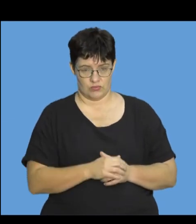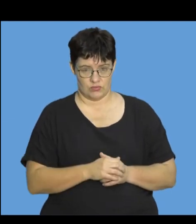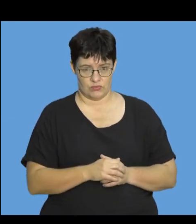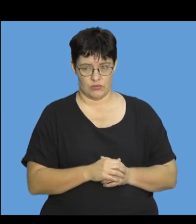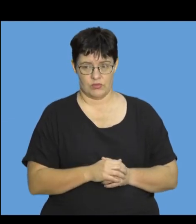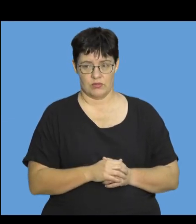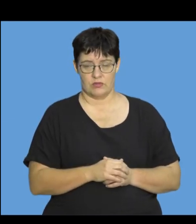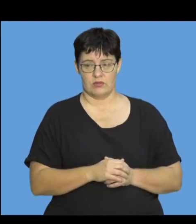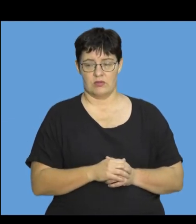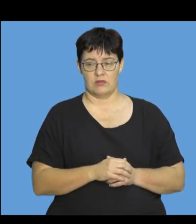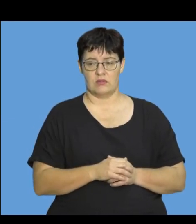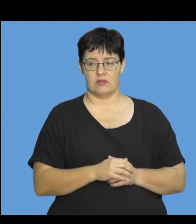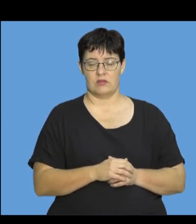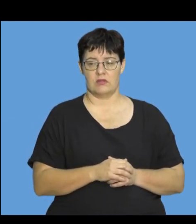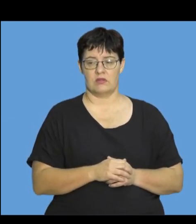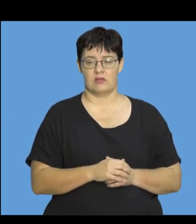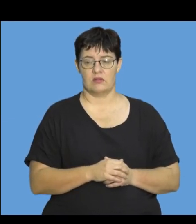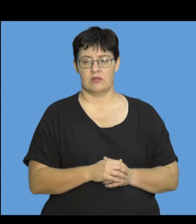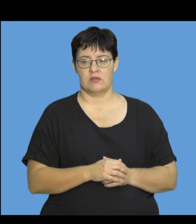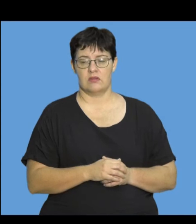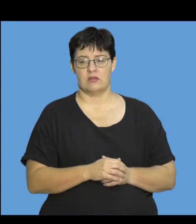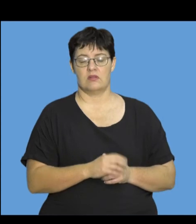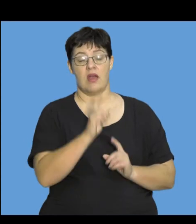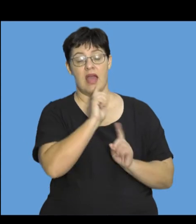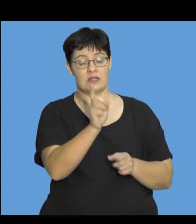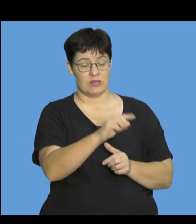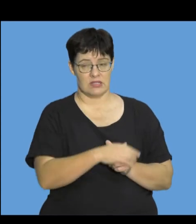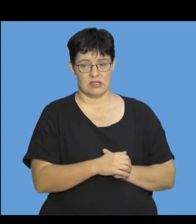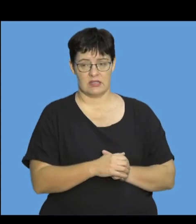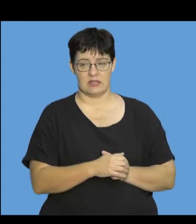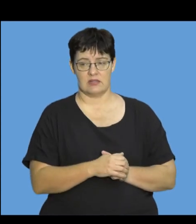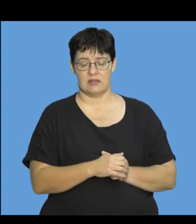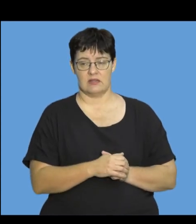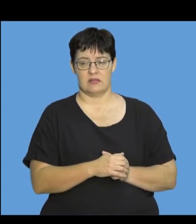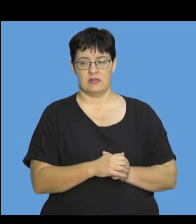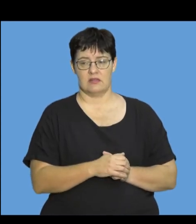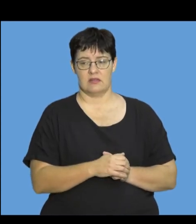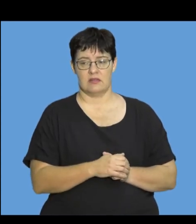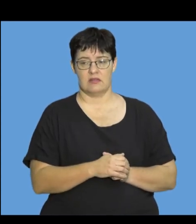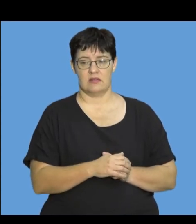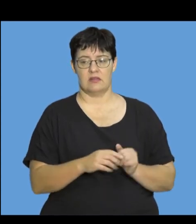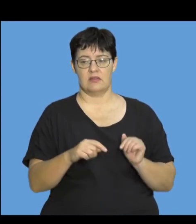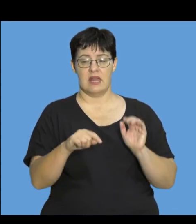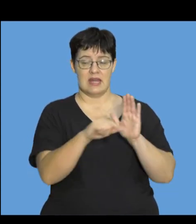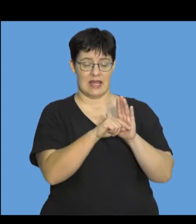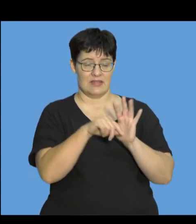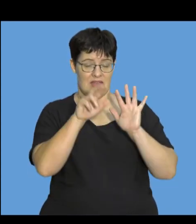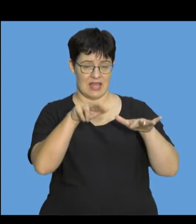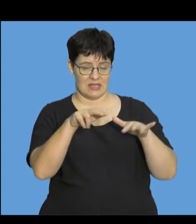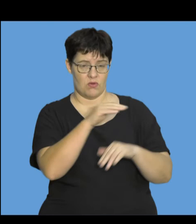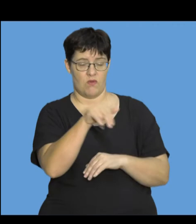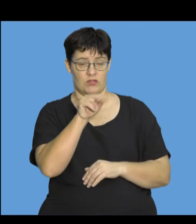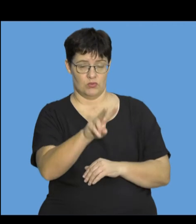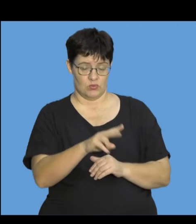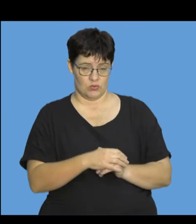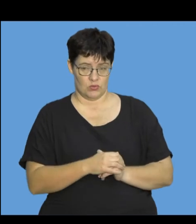3 over 2, right? And then if you want the answer here, it will then be negative 18 over